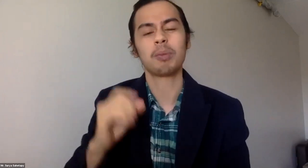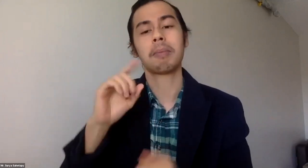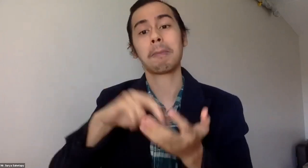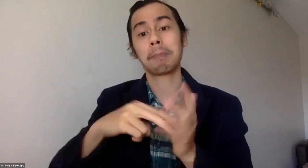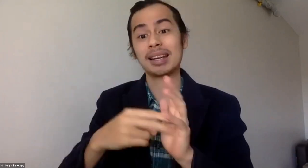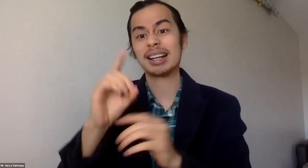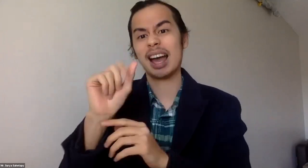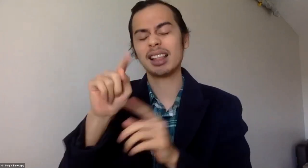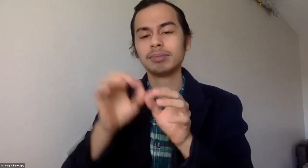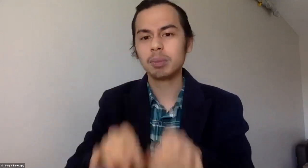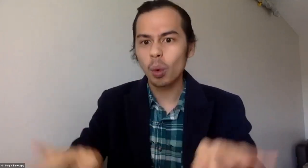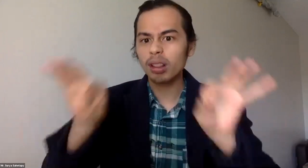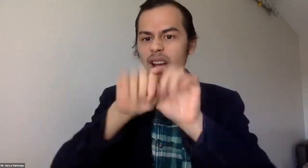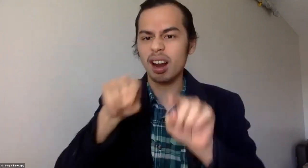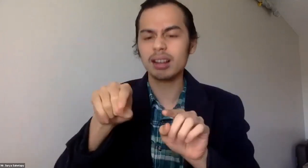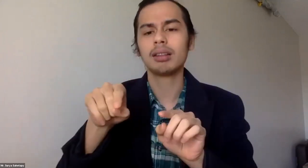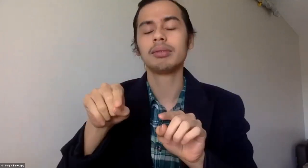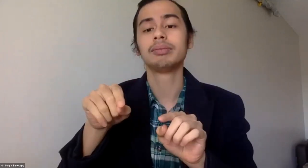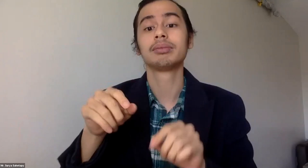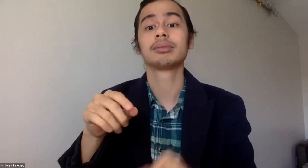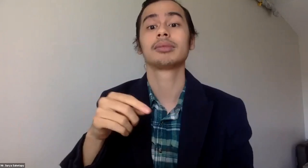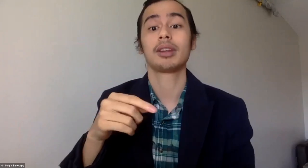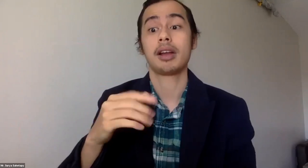provided in sign language. That's a very small